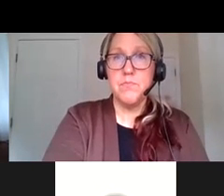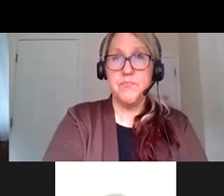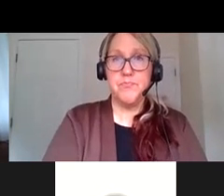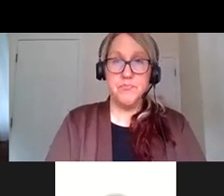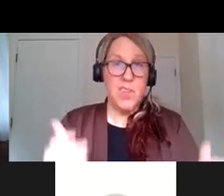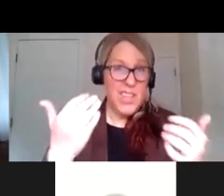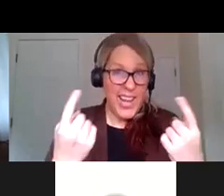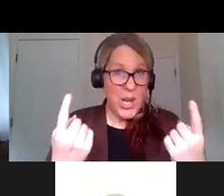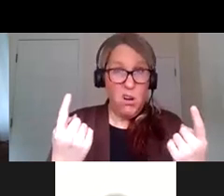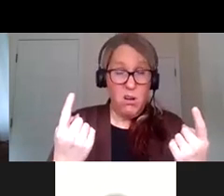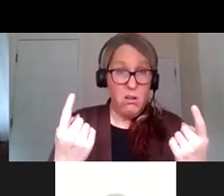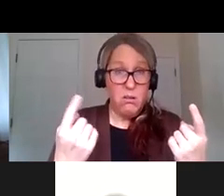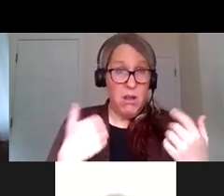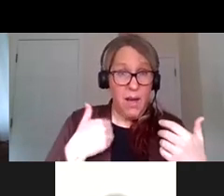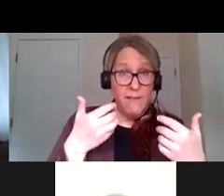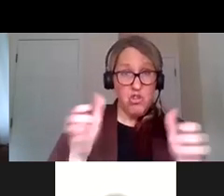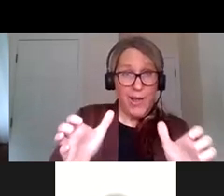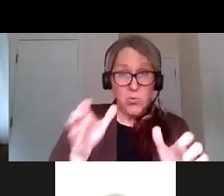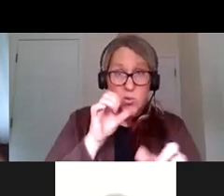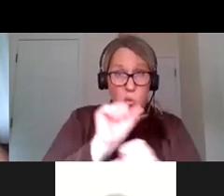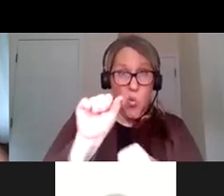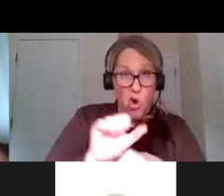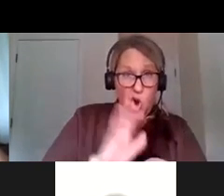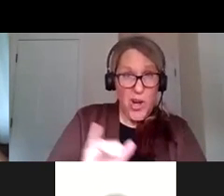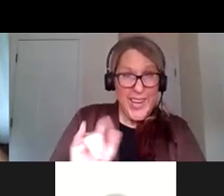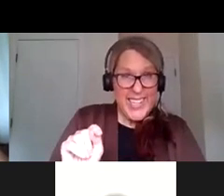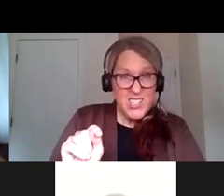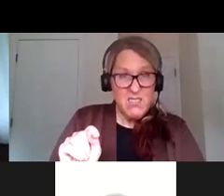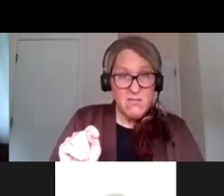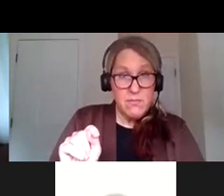Did anyone get a chance to work on it?